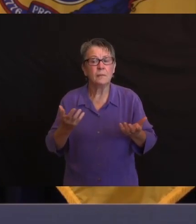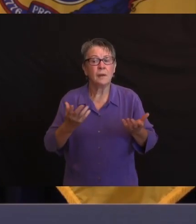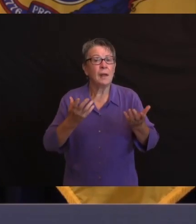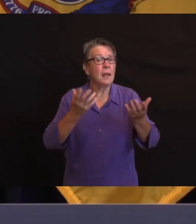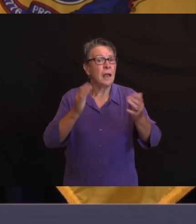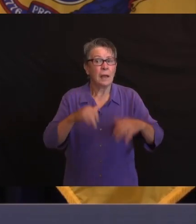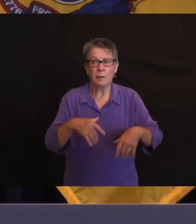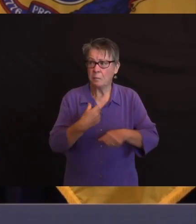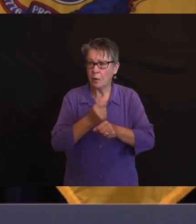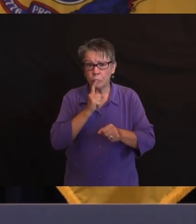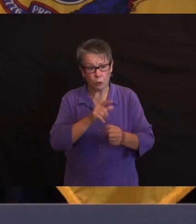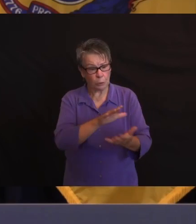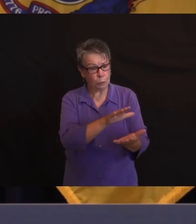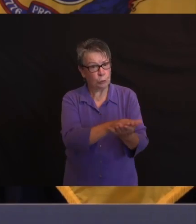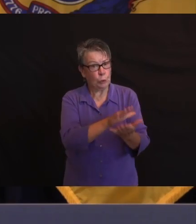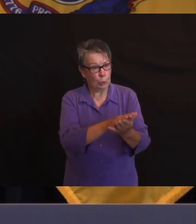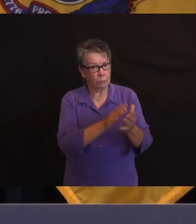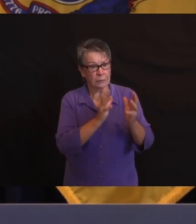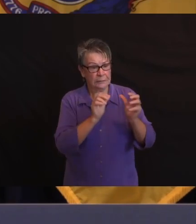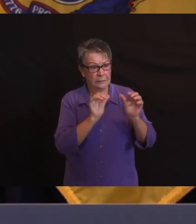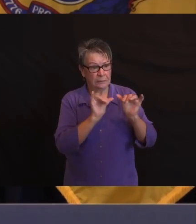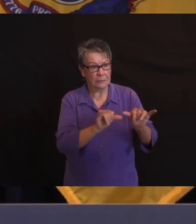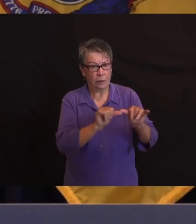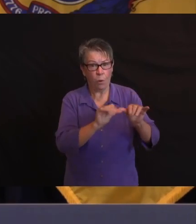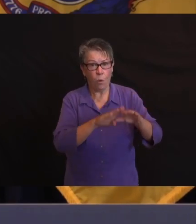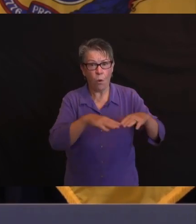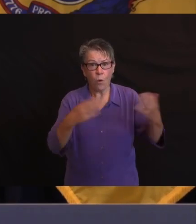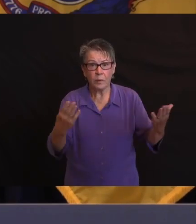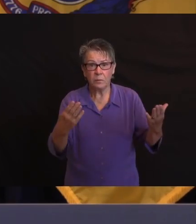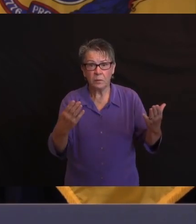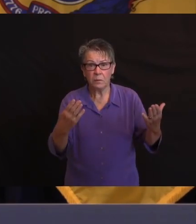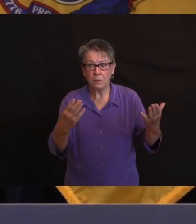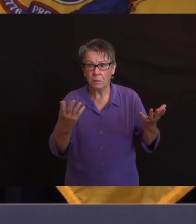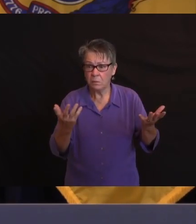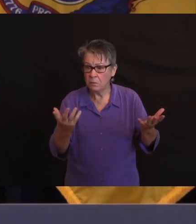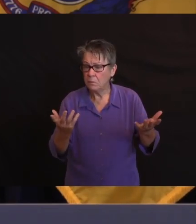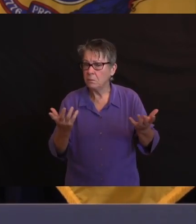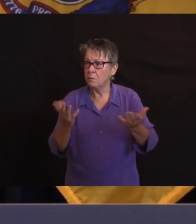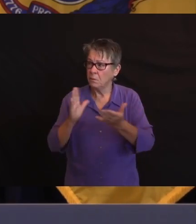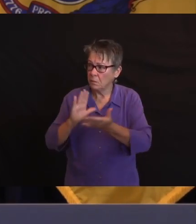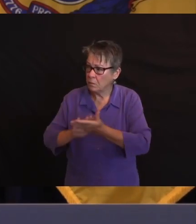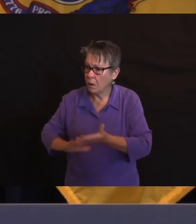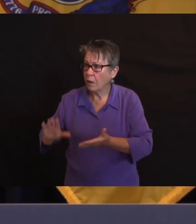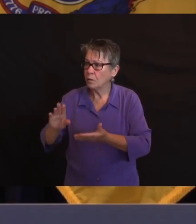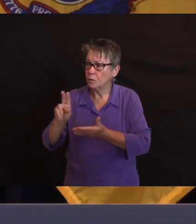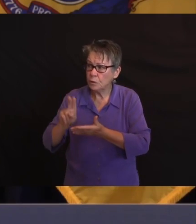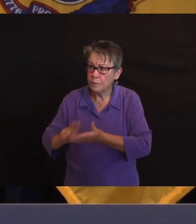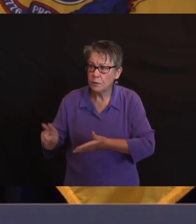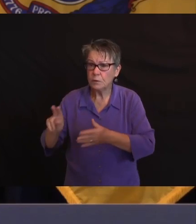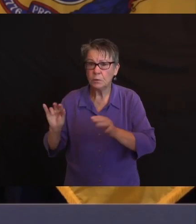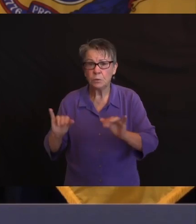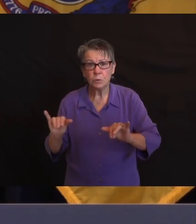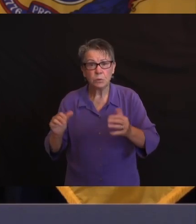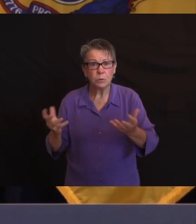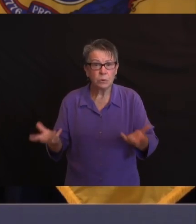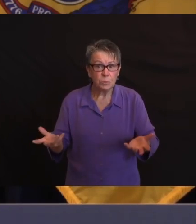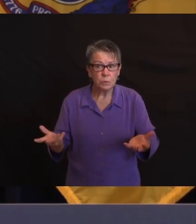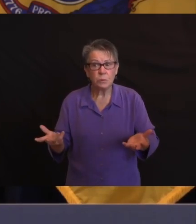And it will also be in some form, I can't give you a crisp answer on this yet, but some form of keeping the economy